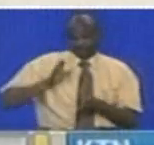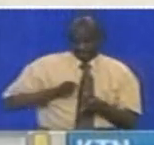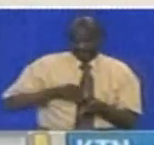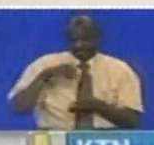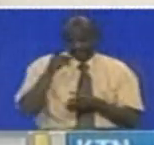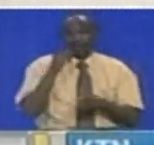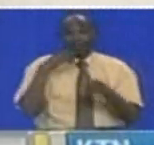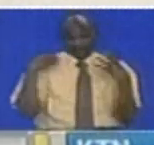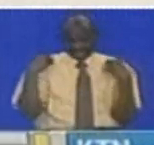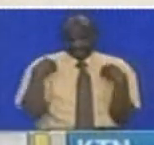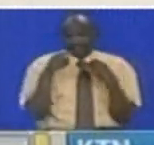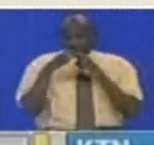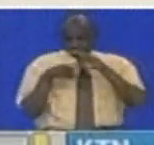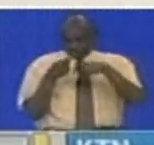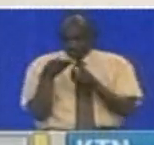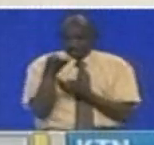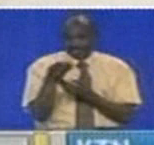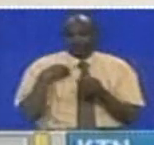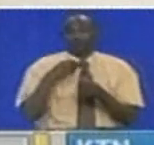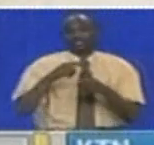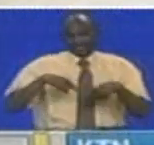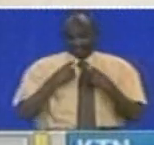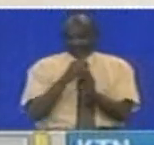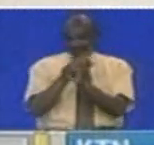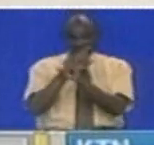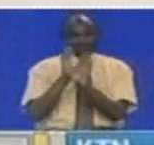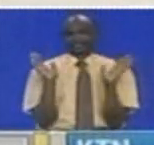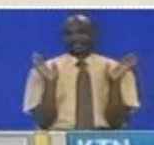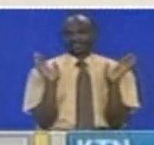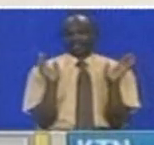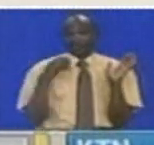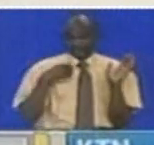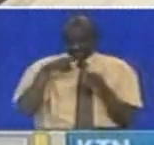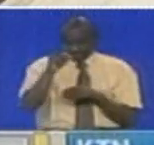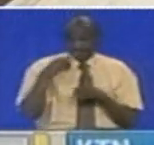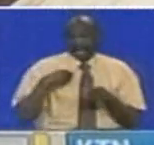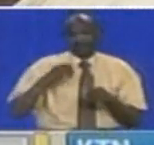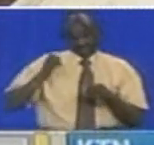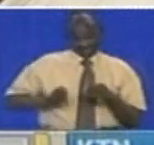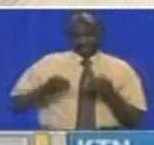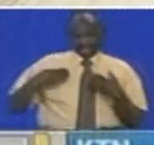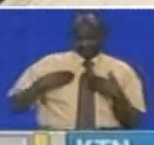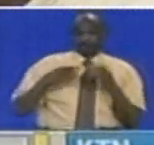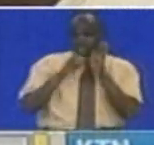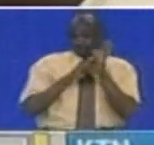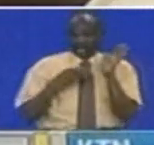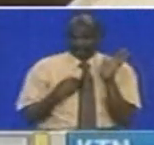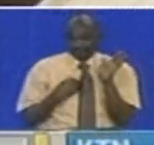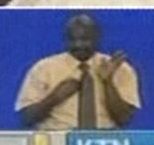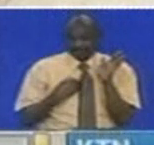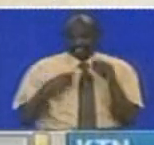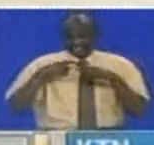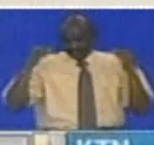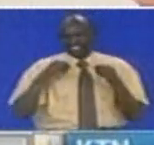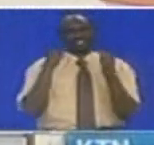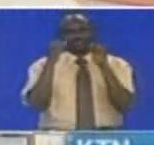Most women do practice judo, mostly for self-defense, and judo has its etiquette. It's not physical because the Japanese are not that